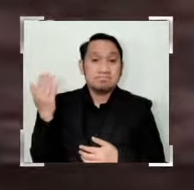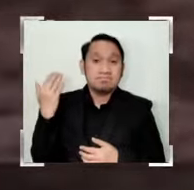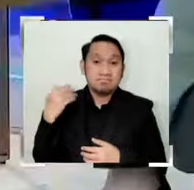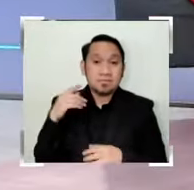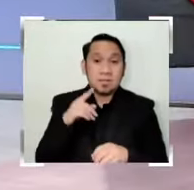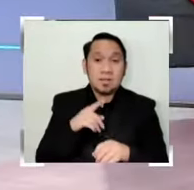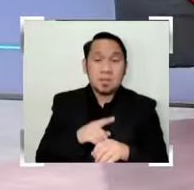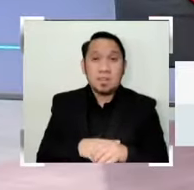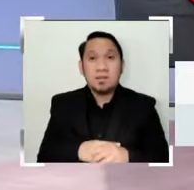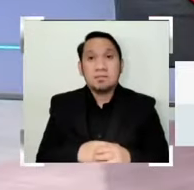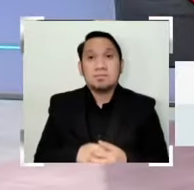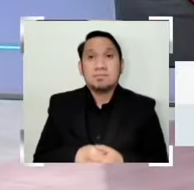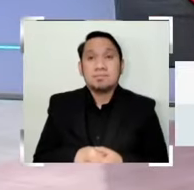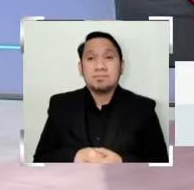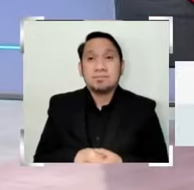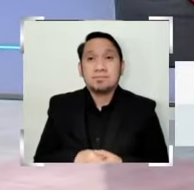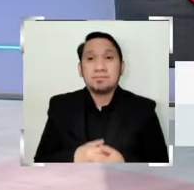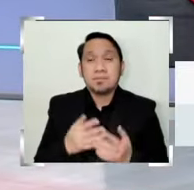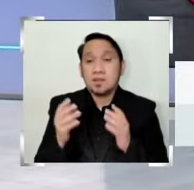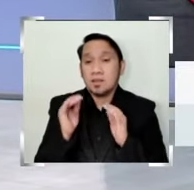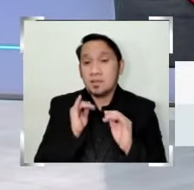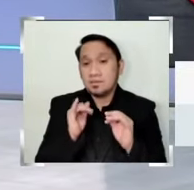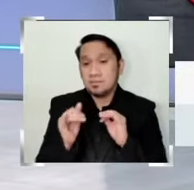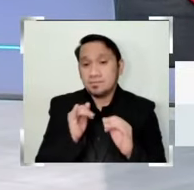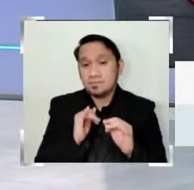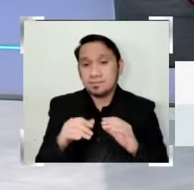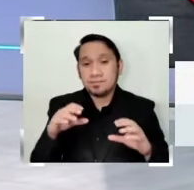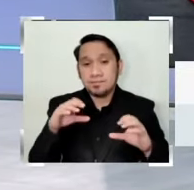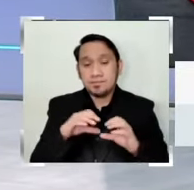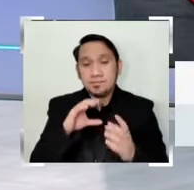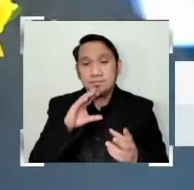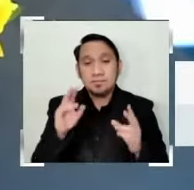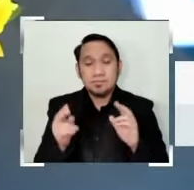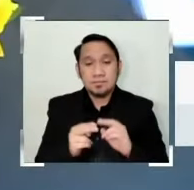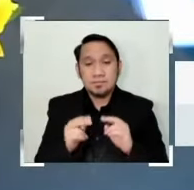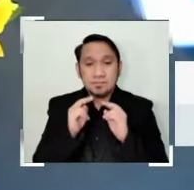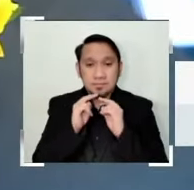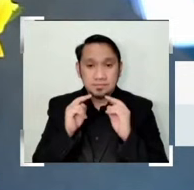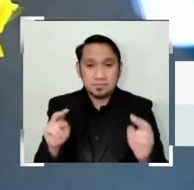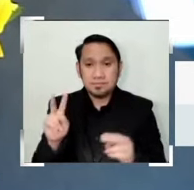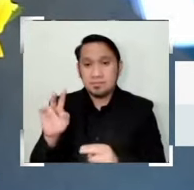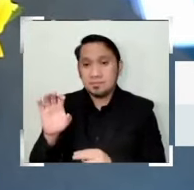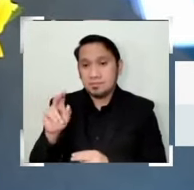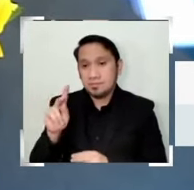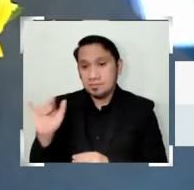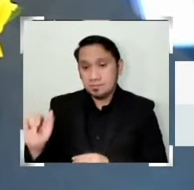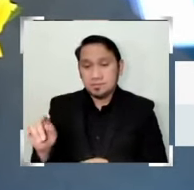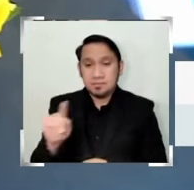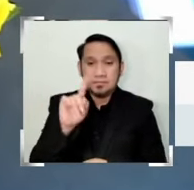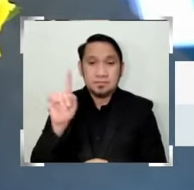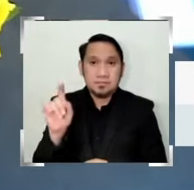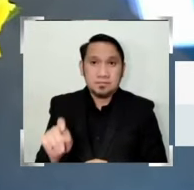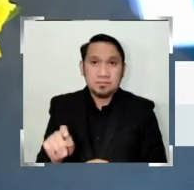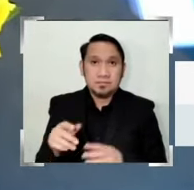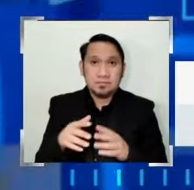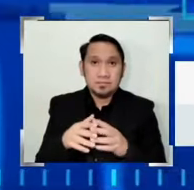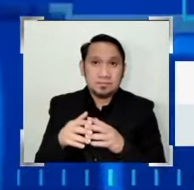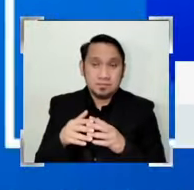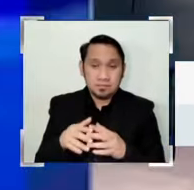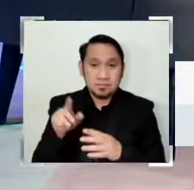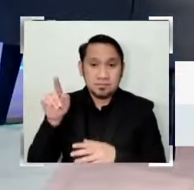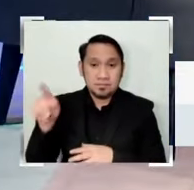Ayungin. Sa panayam ni GMA Integrated News Pillar Vicky Morales, tinanong si U.S. Ambassador Carlson tungkol